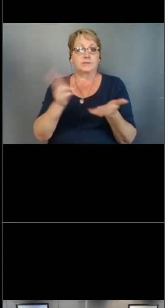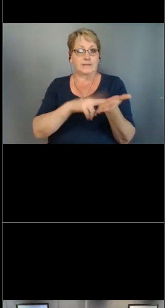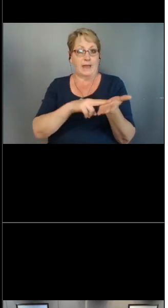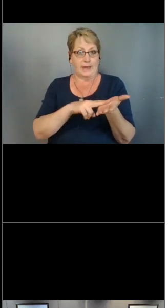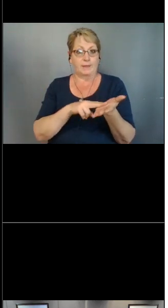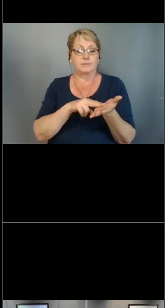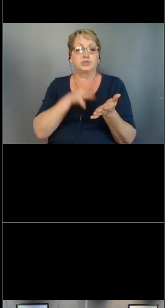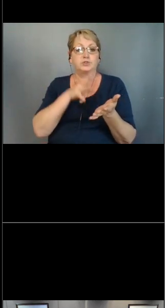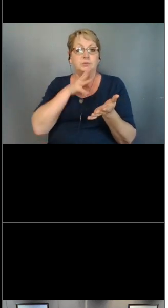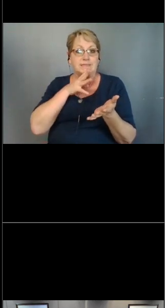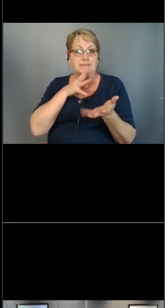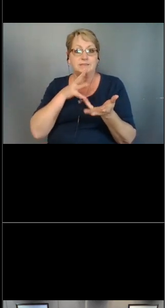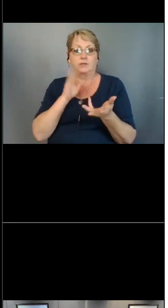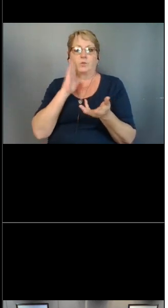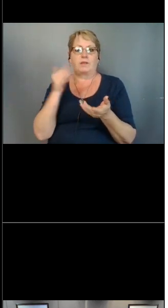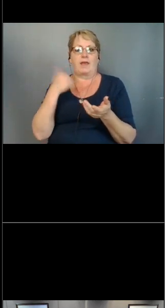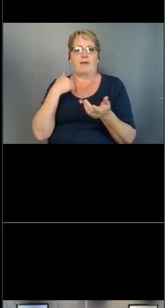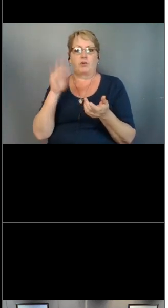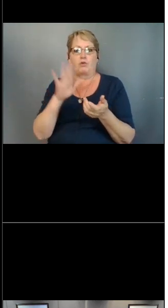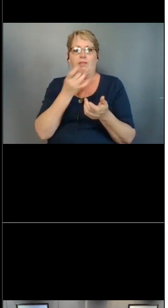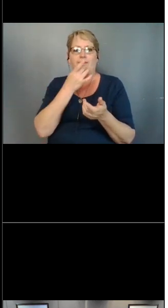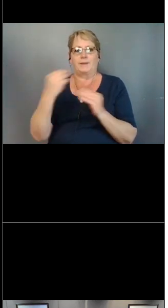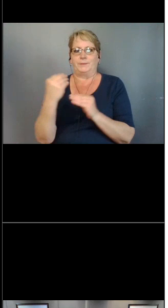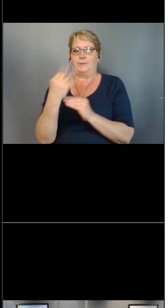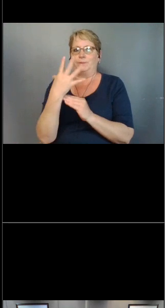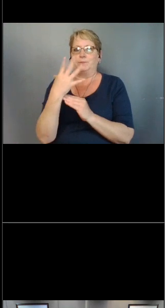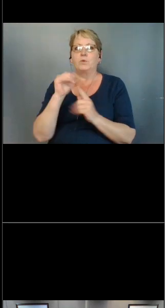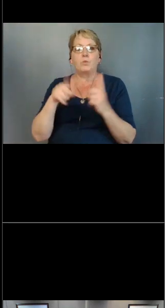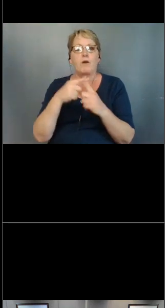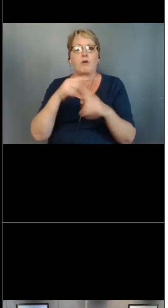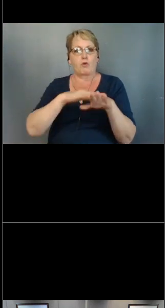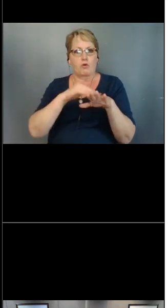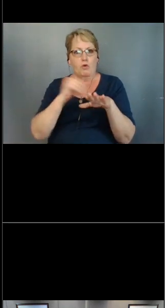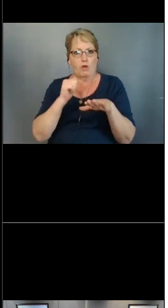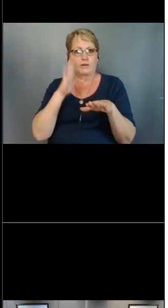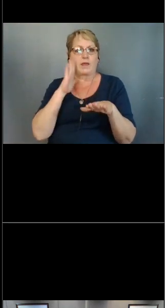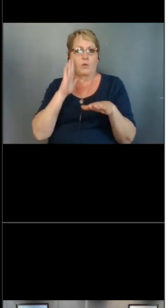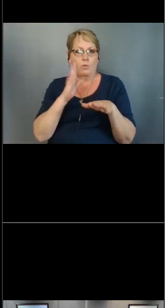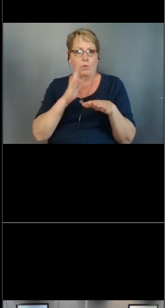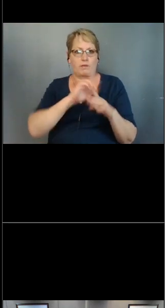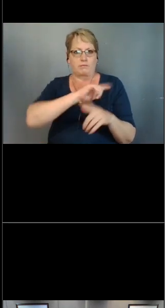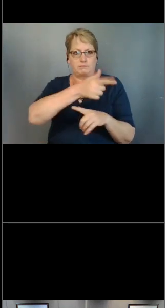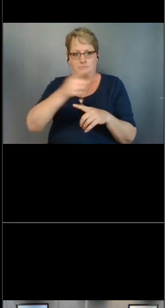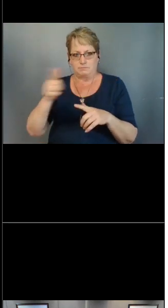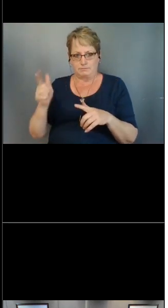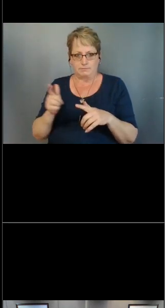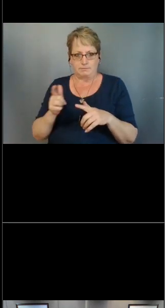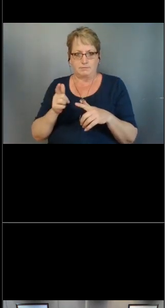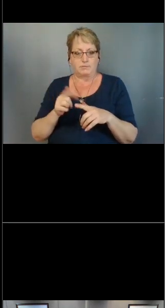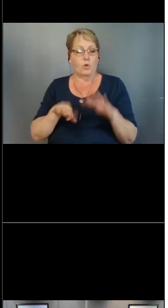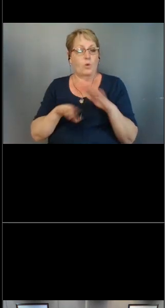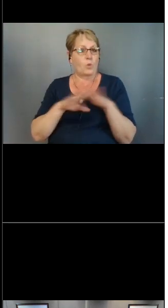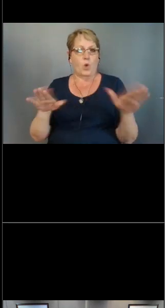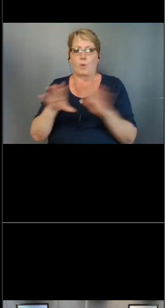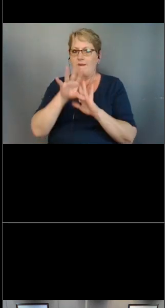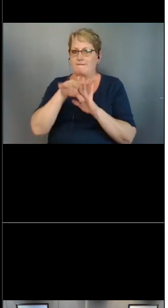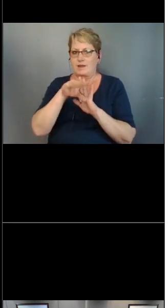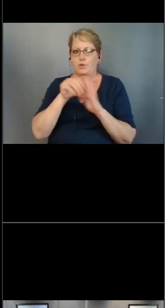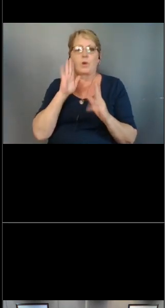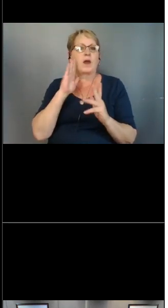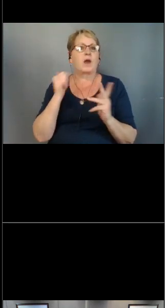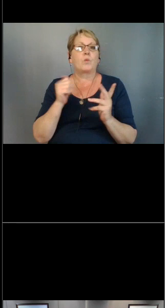on when your name is called. This will take place in order received. Attendees will not be on video. I will ask